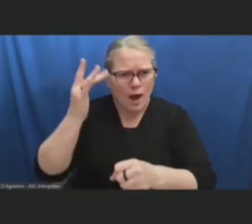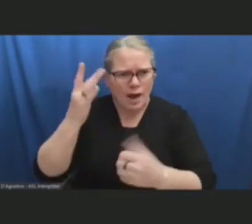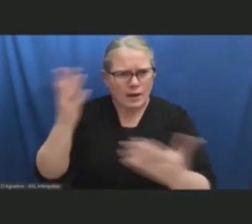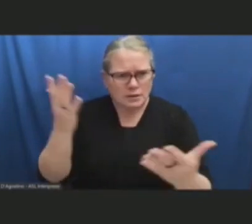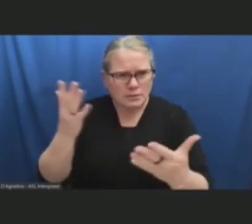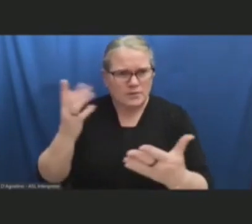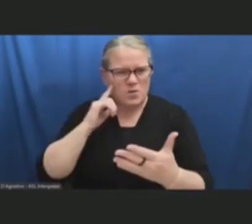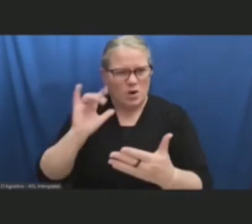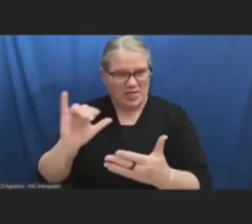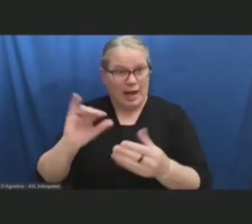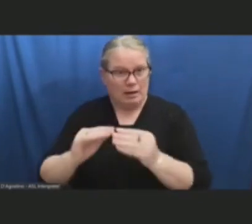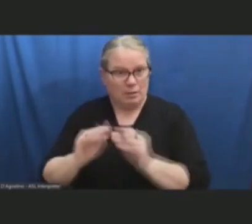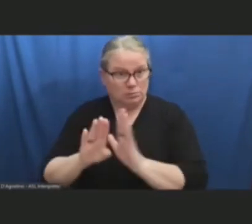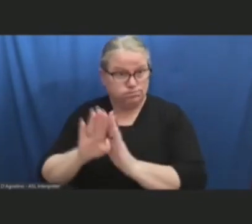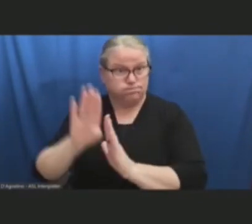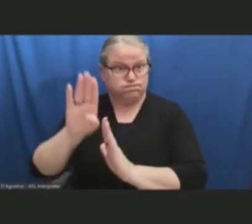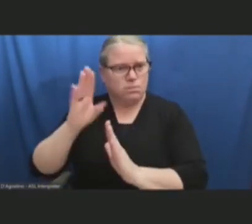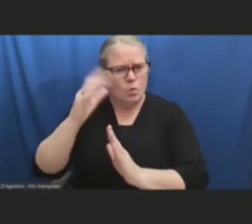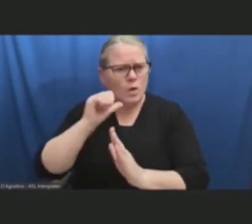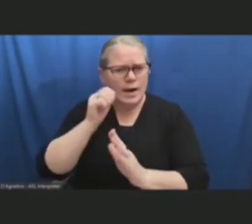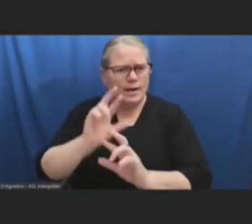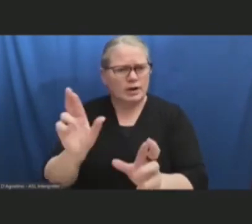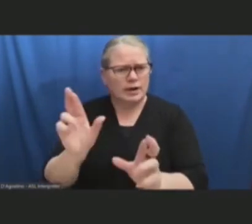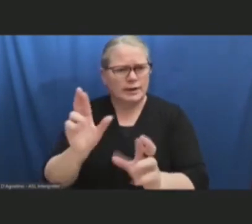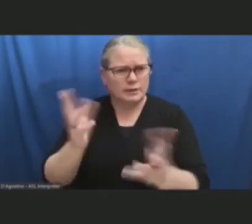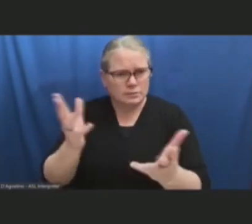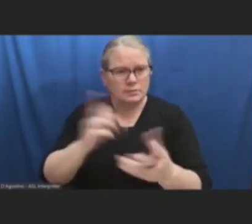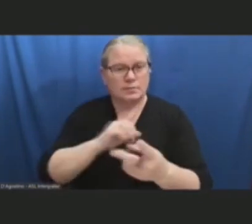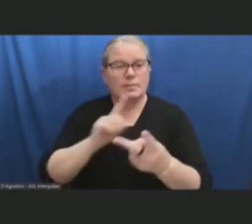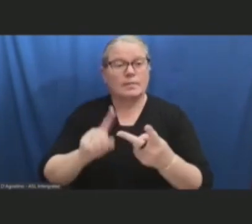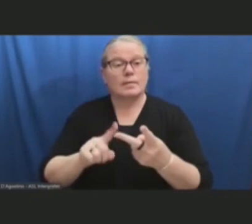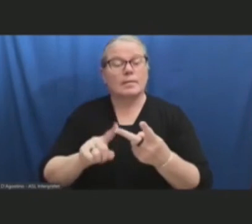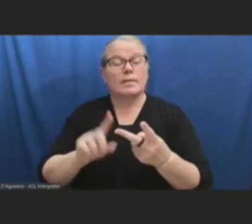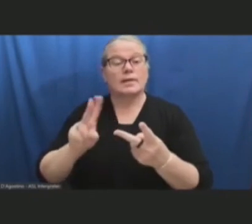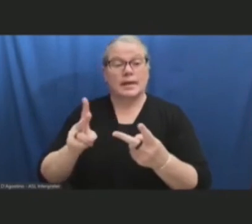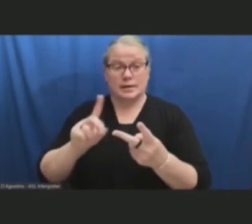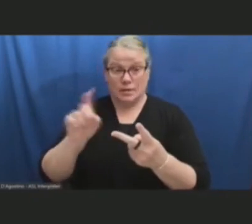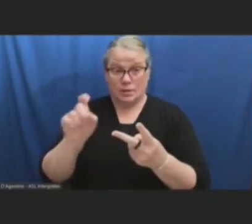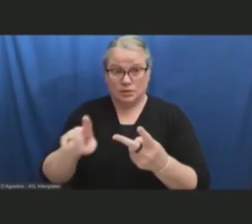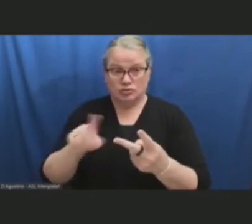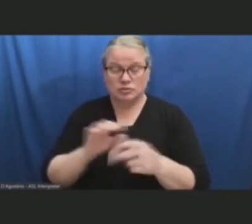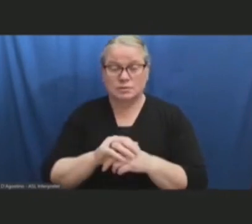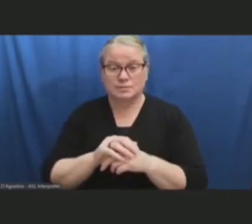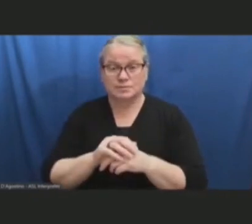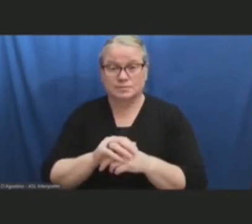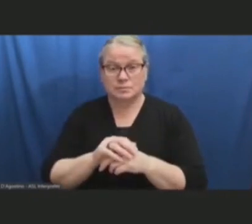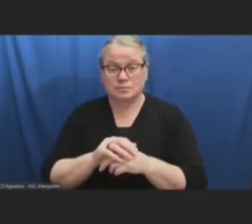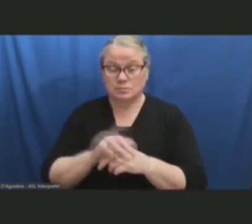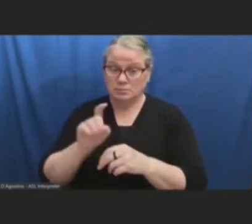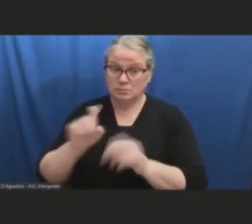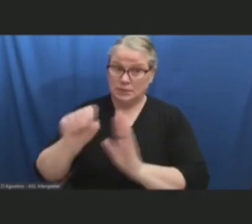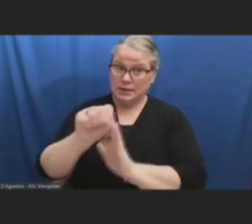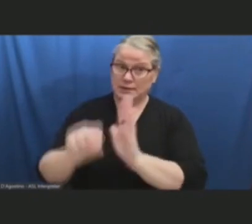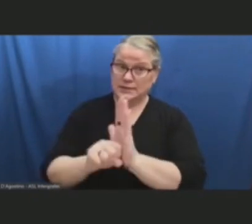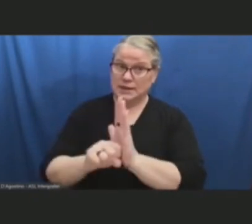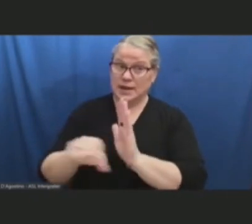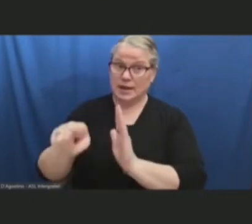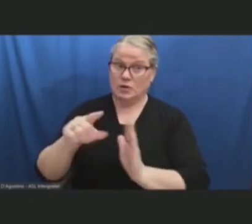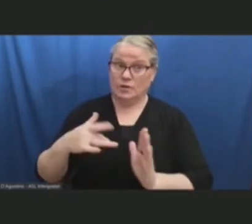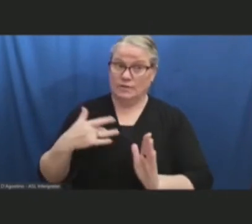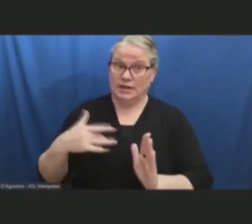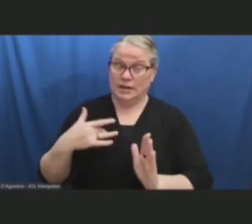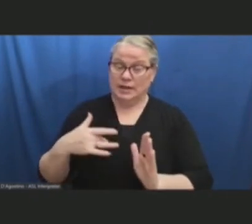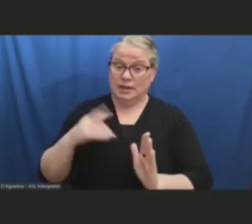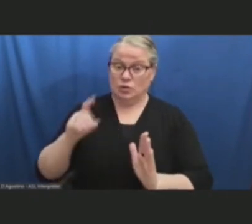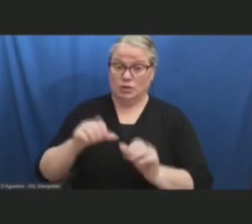And two, does the state believe that they need to maintain